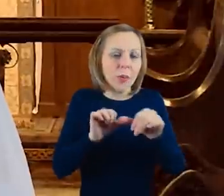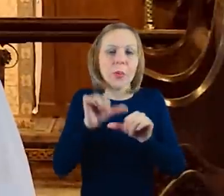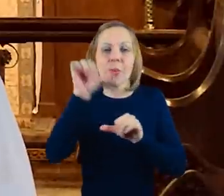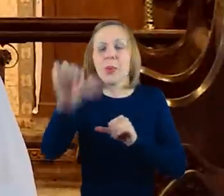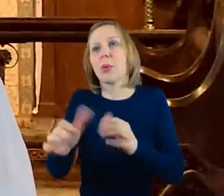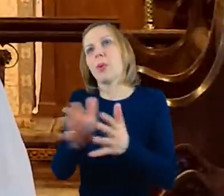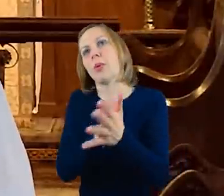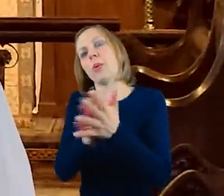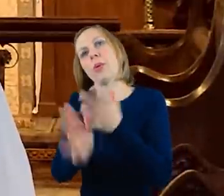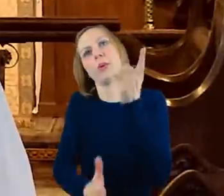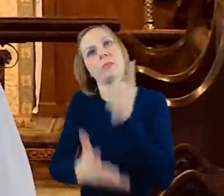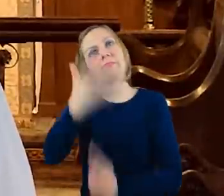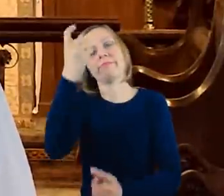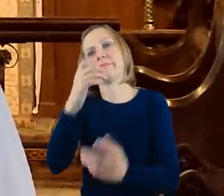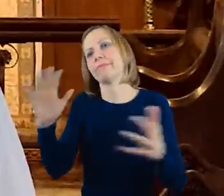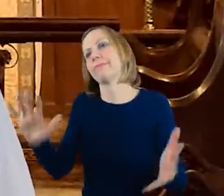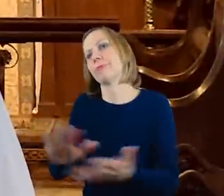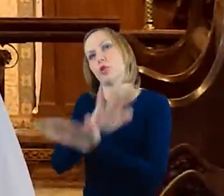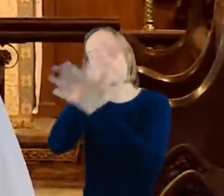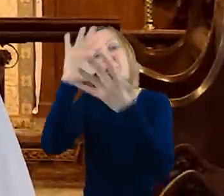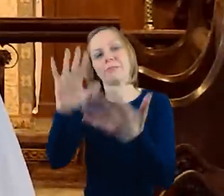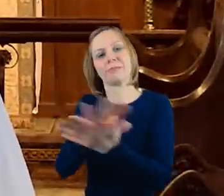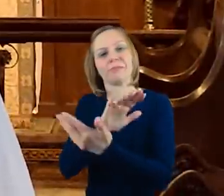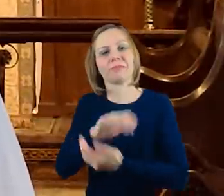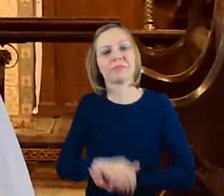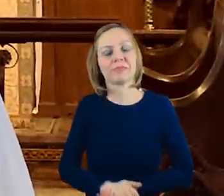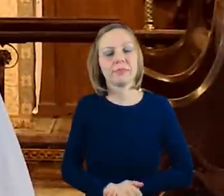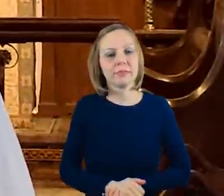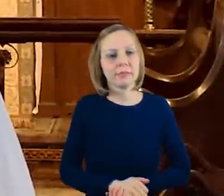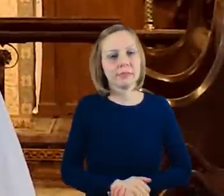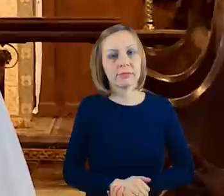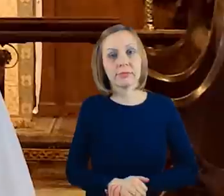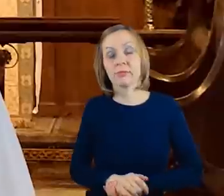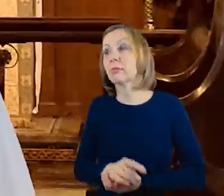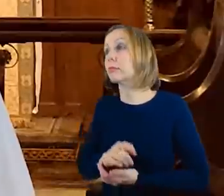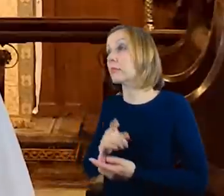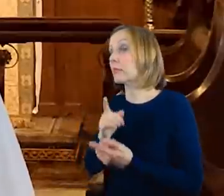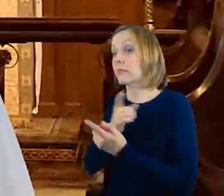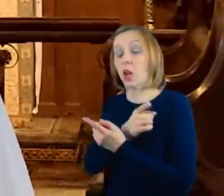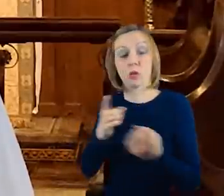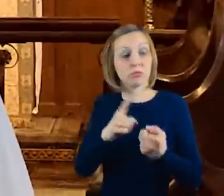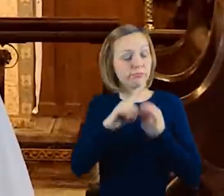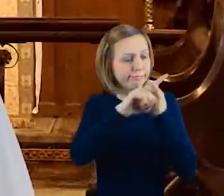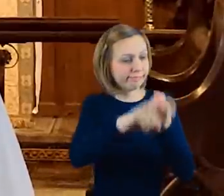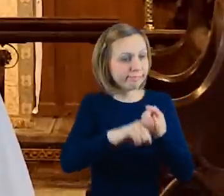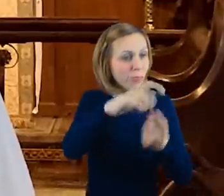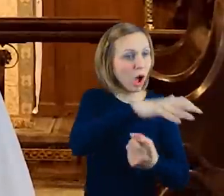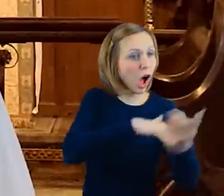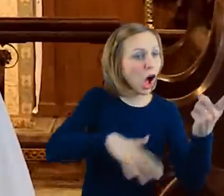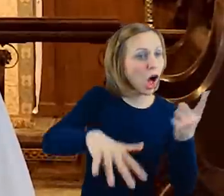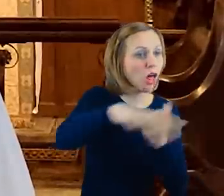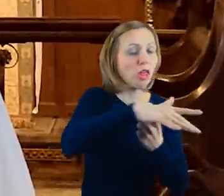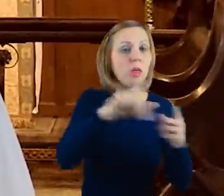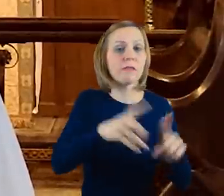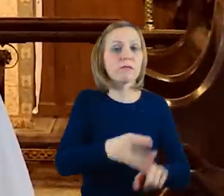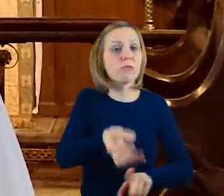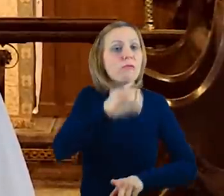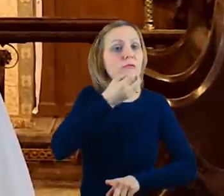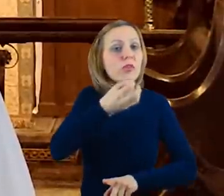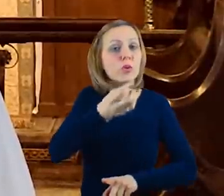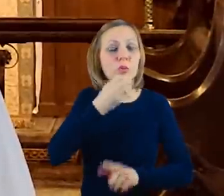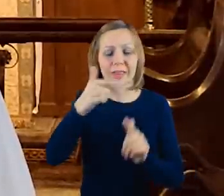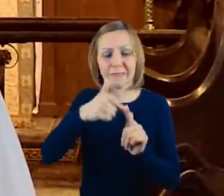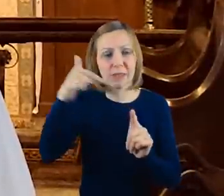For all who depend on the earth for their daily food and fuel, whose forests are destroyed for the profit of a